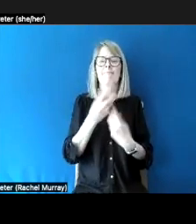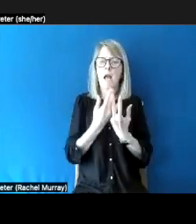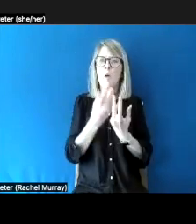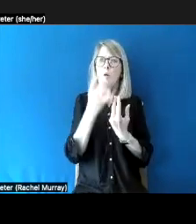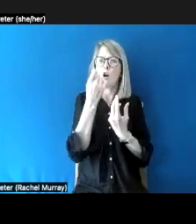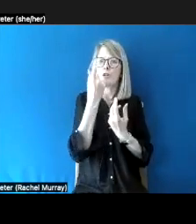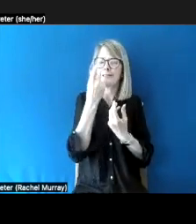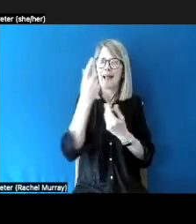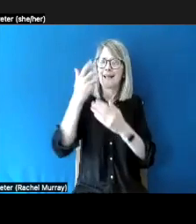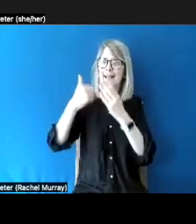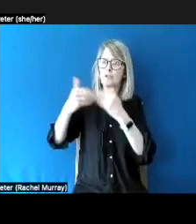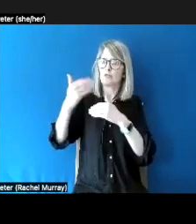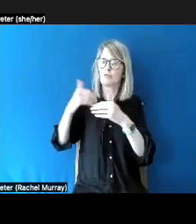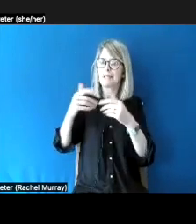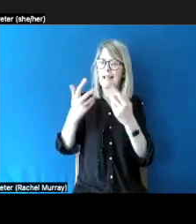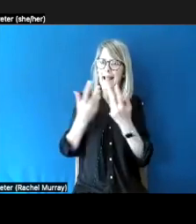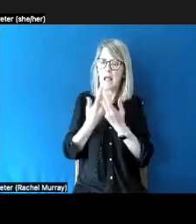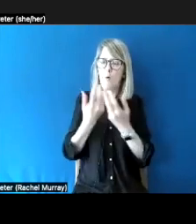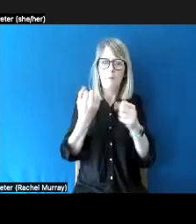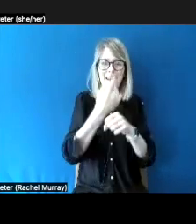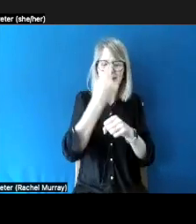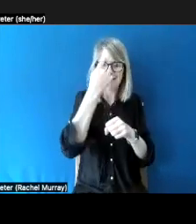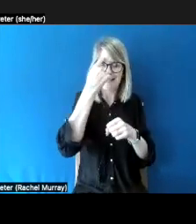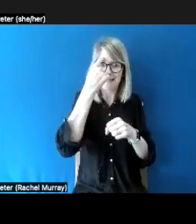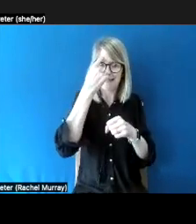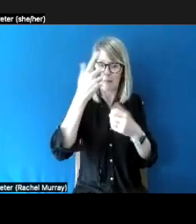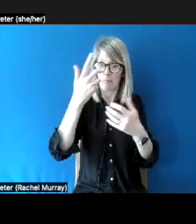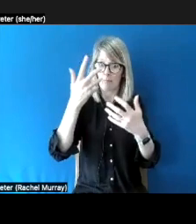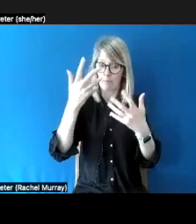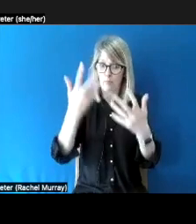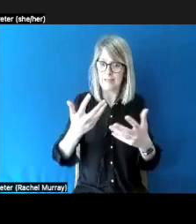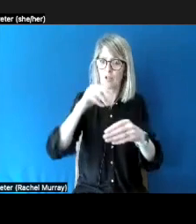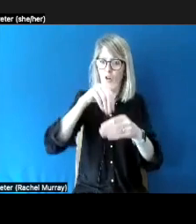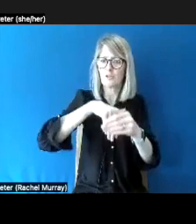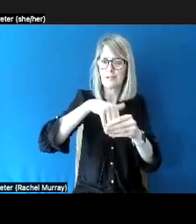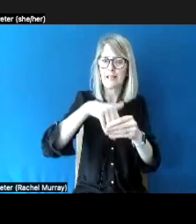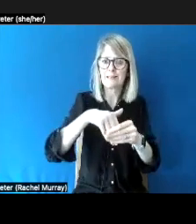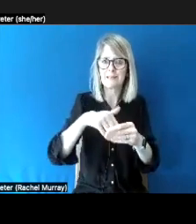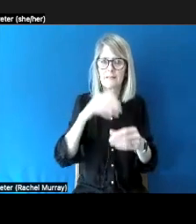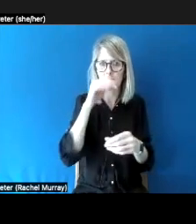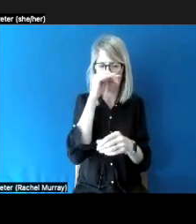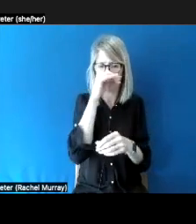it in our present context.